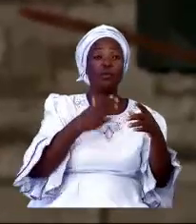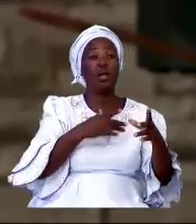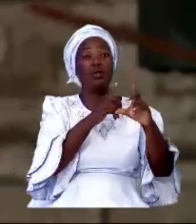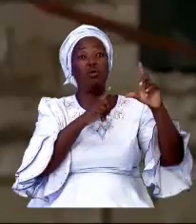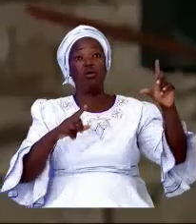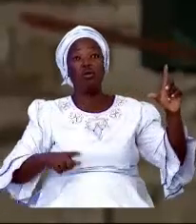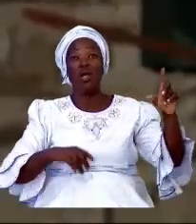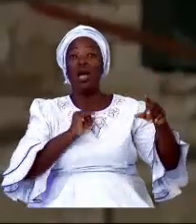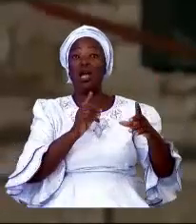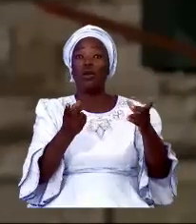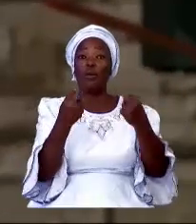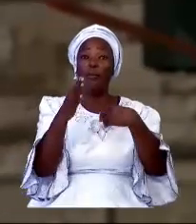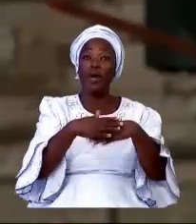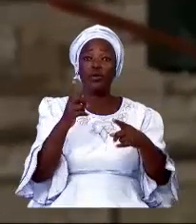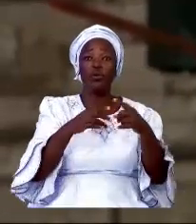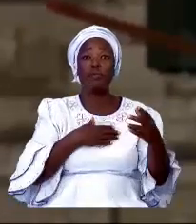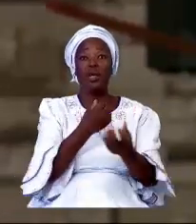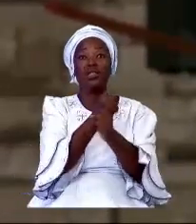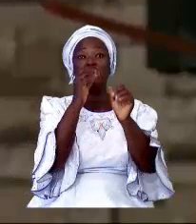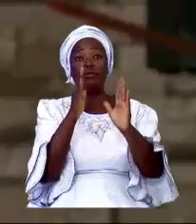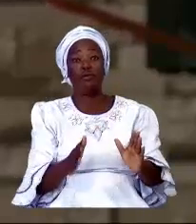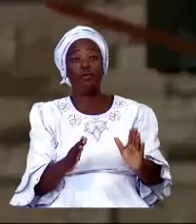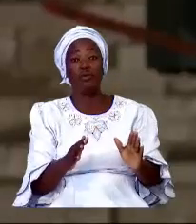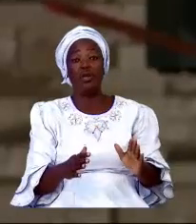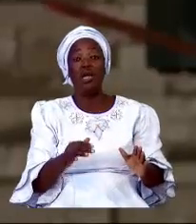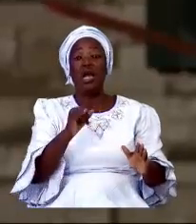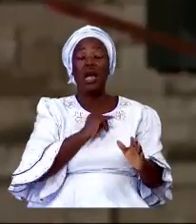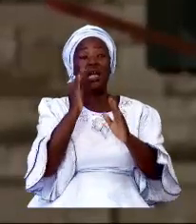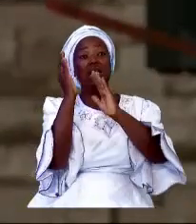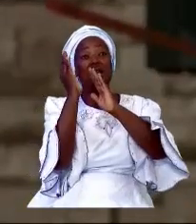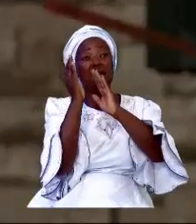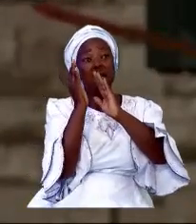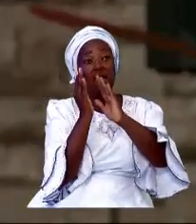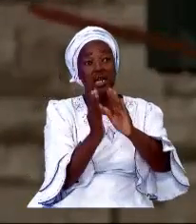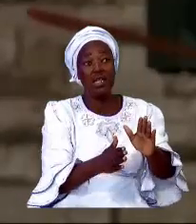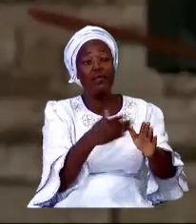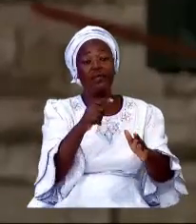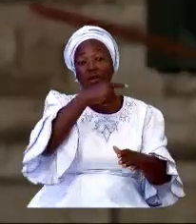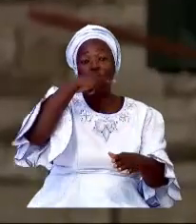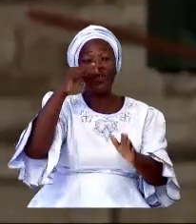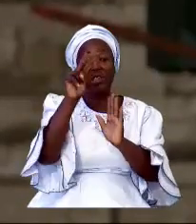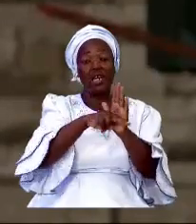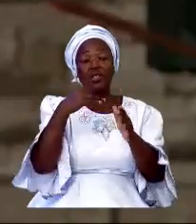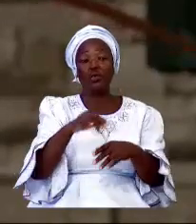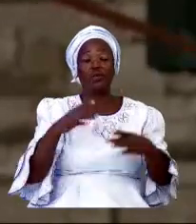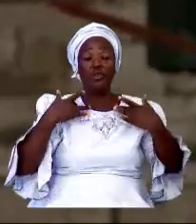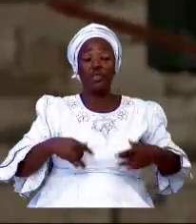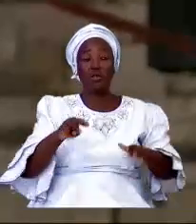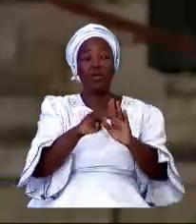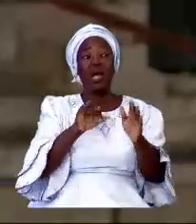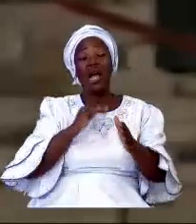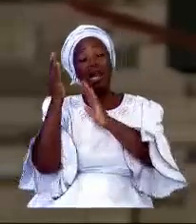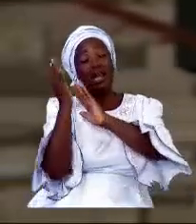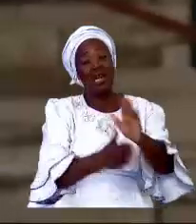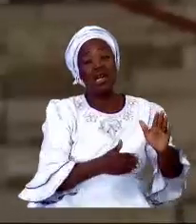to my Savior. I come back to my Lord. I come back to my Redeemer. I leave